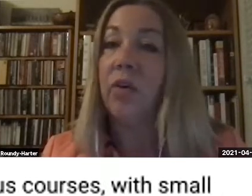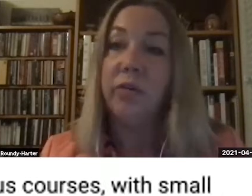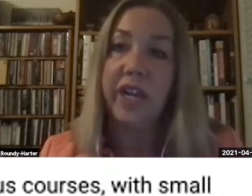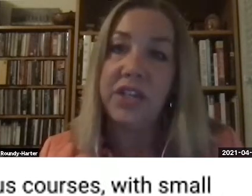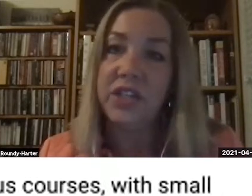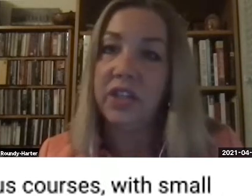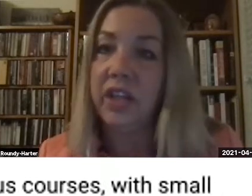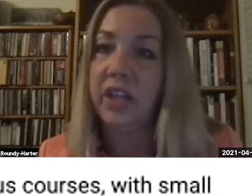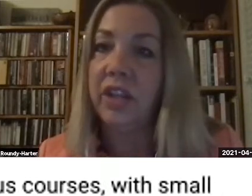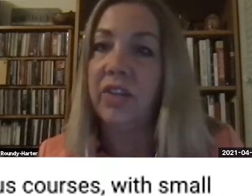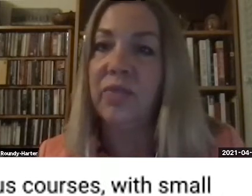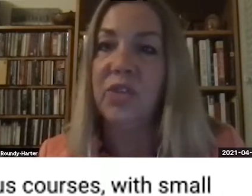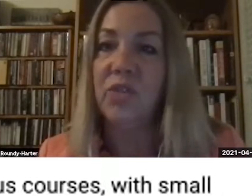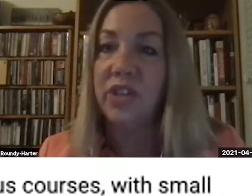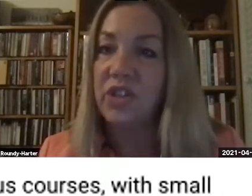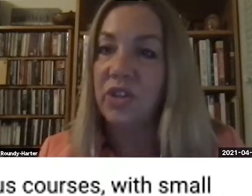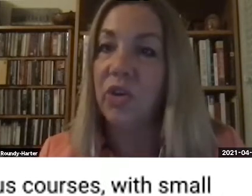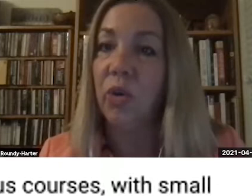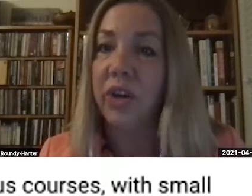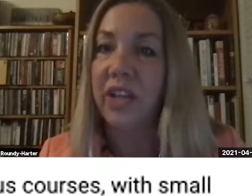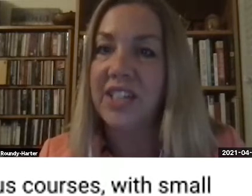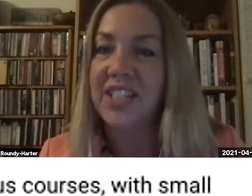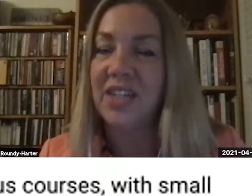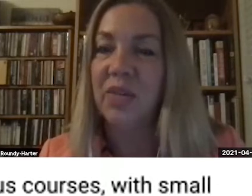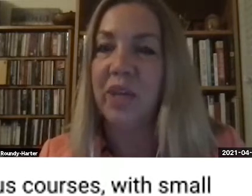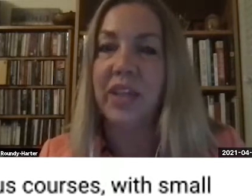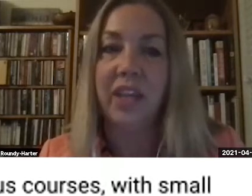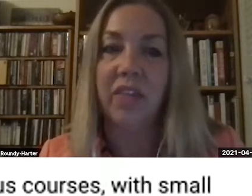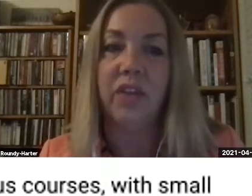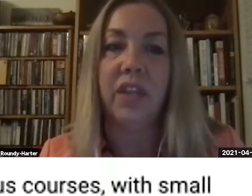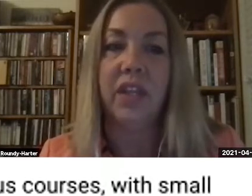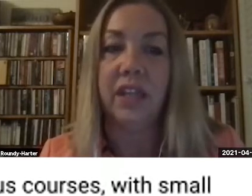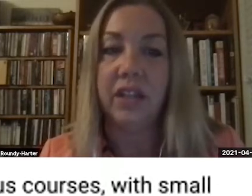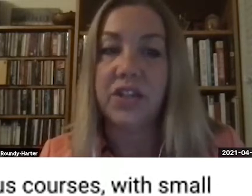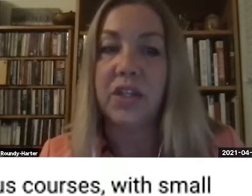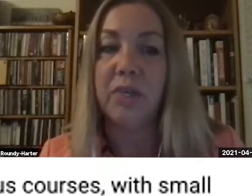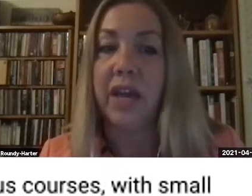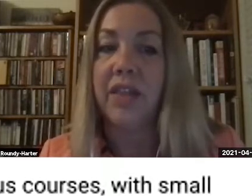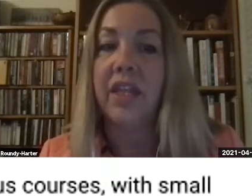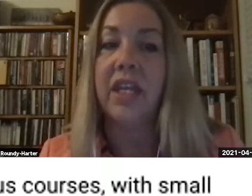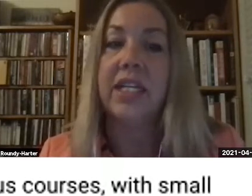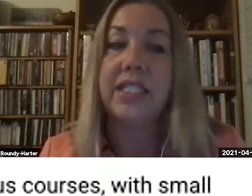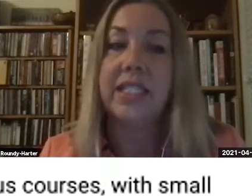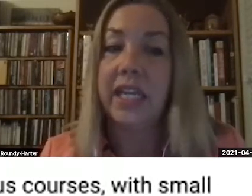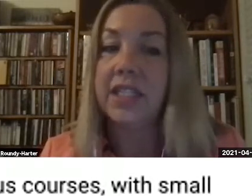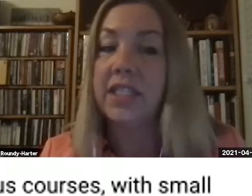a whole range, including the traditional core classes that we might think of with English and math,